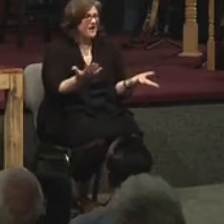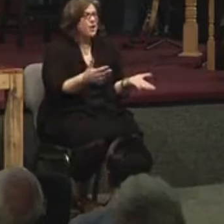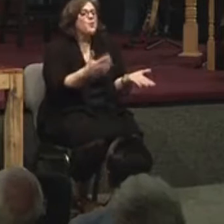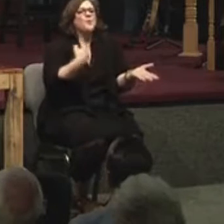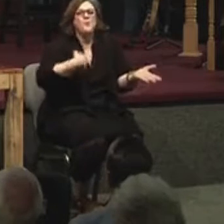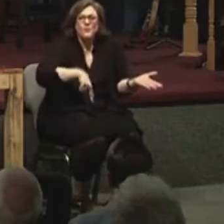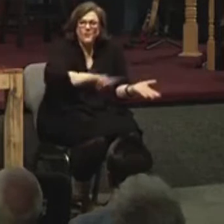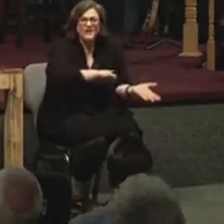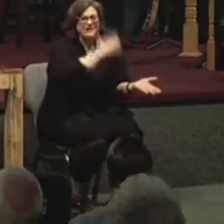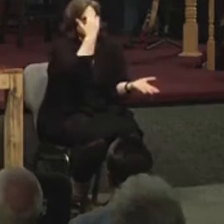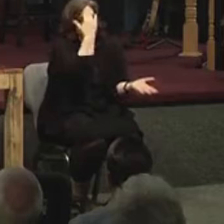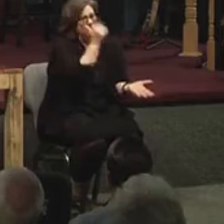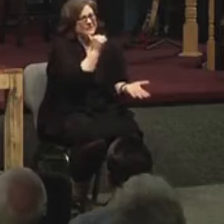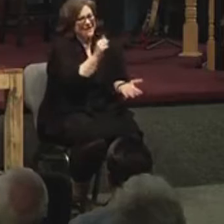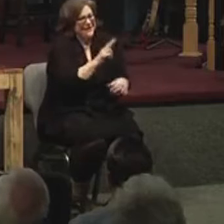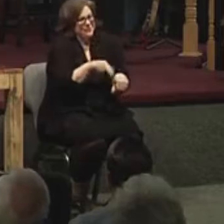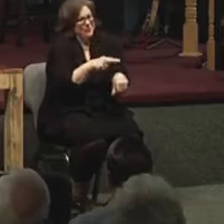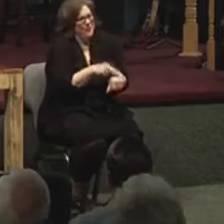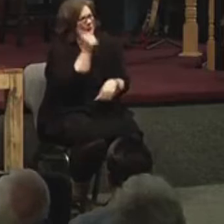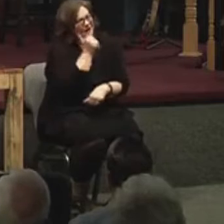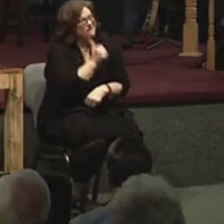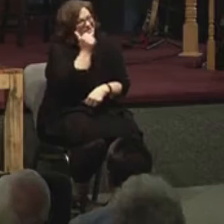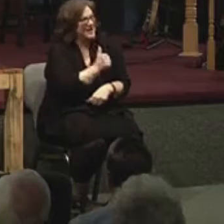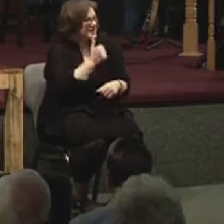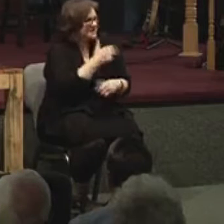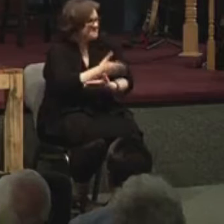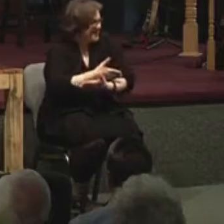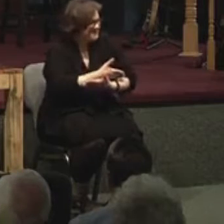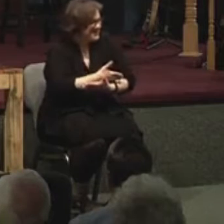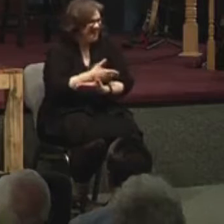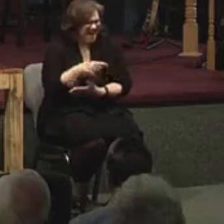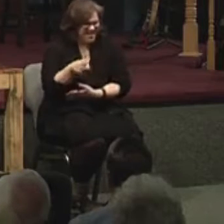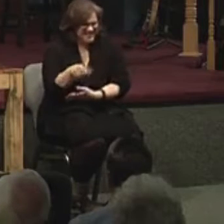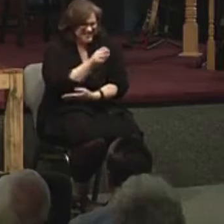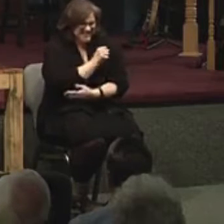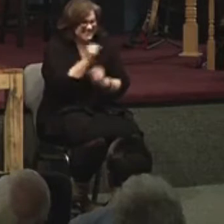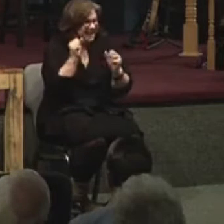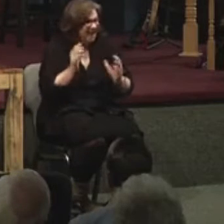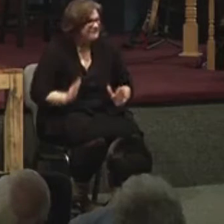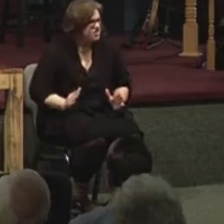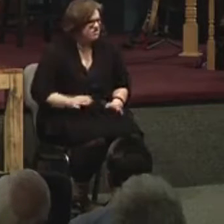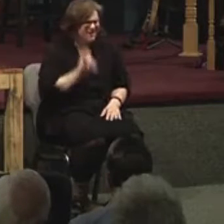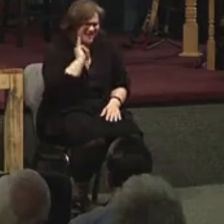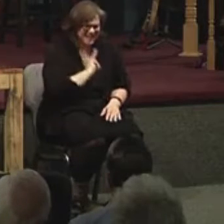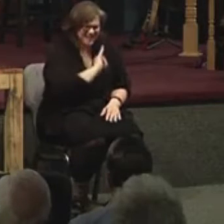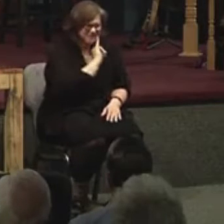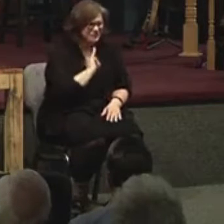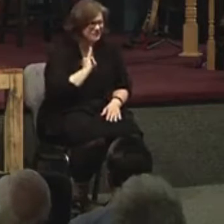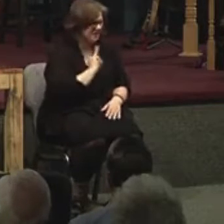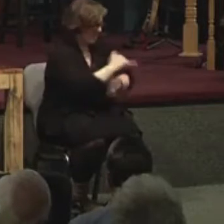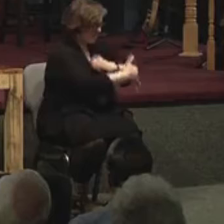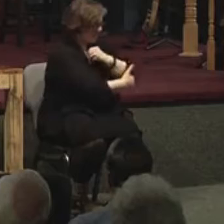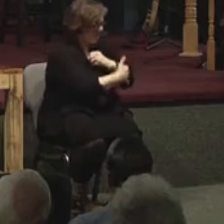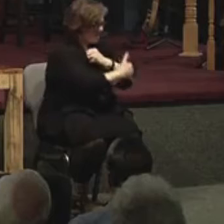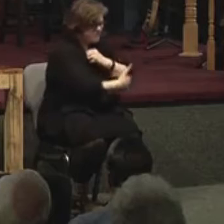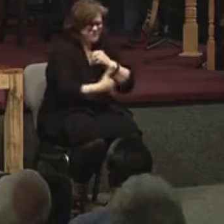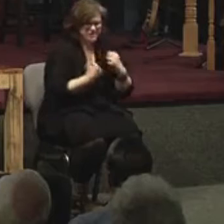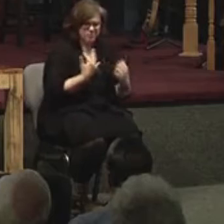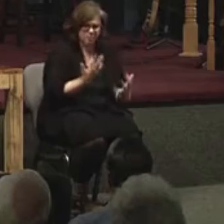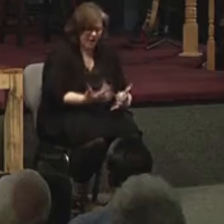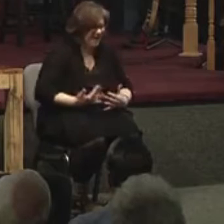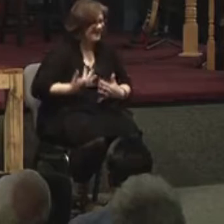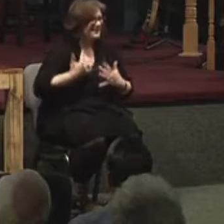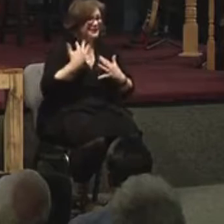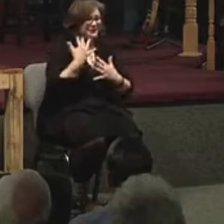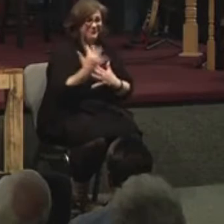that was born. This is the Messiah, the one that all of Israel was waiting for, the one that God had promised hundreds of years earlier, that